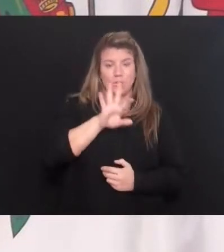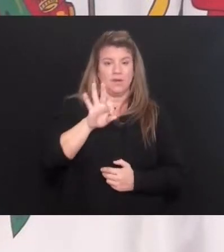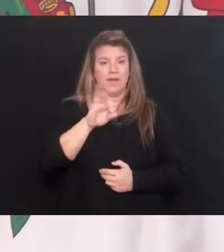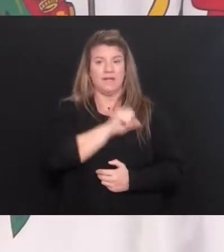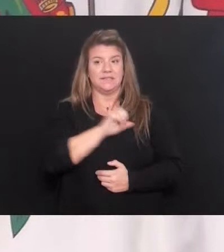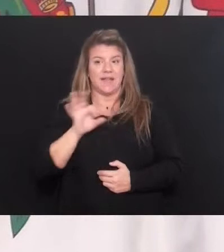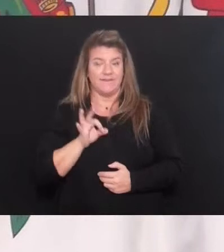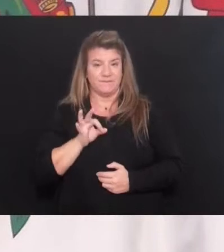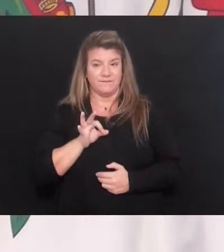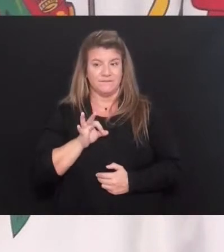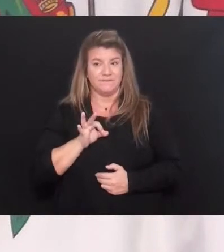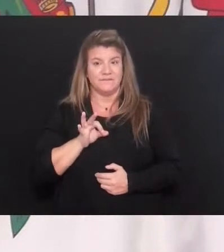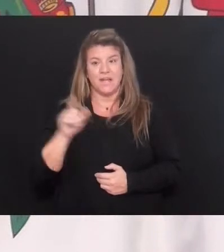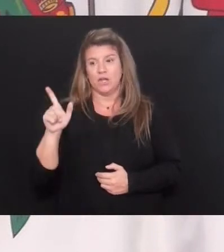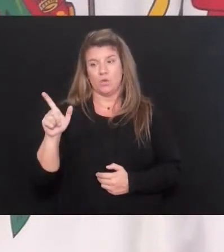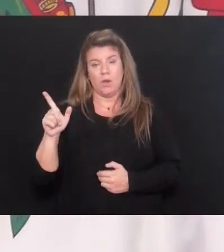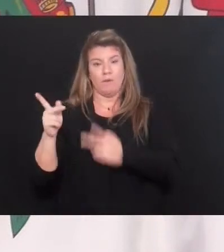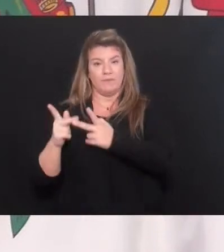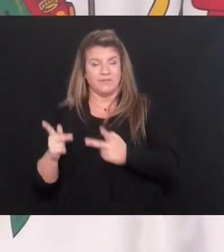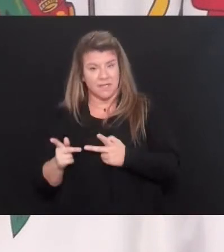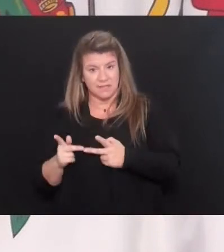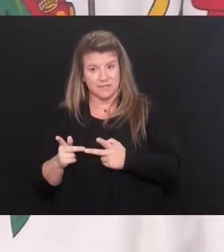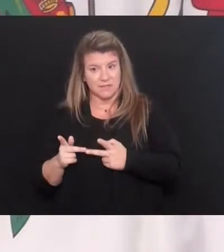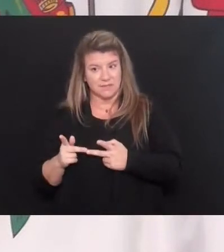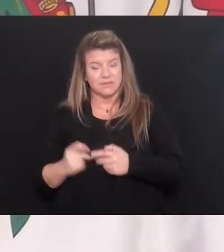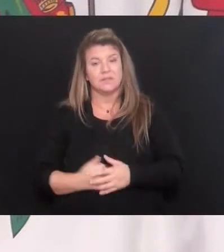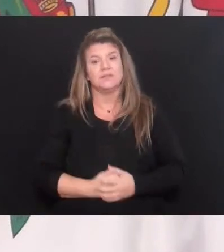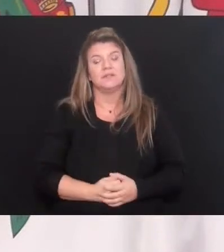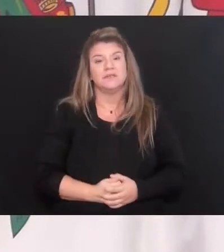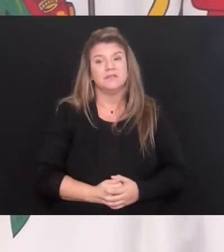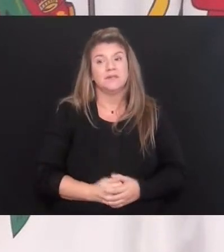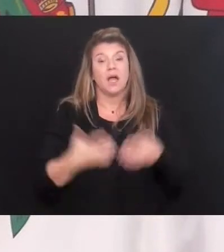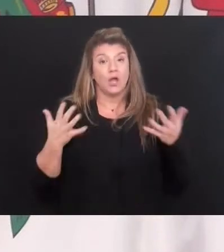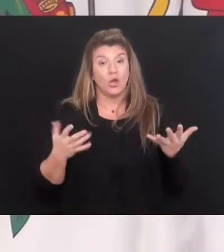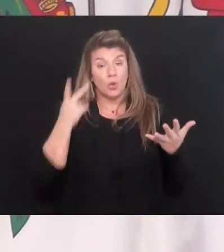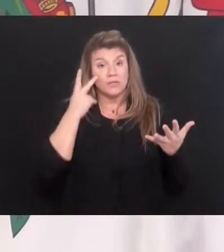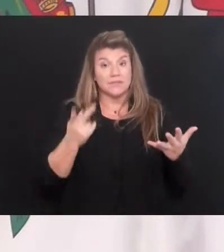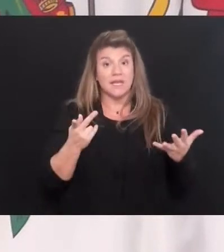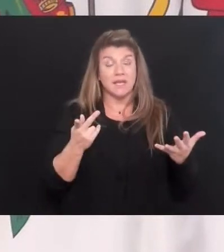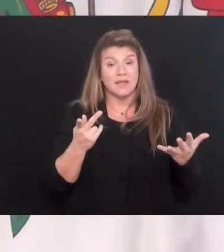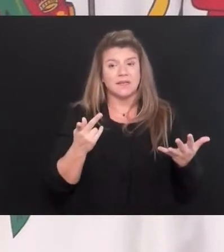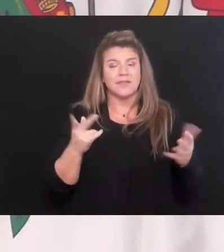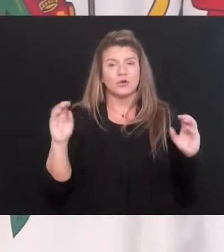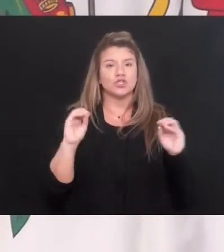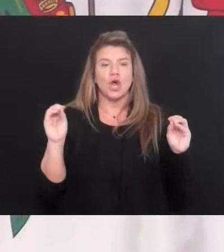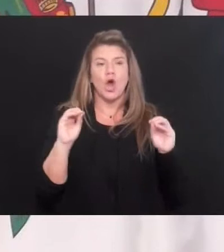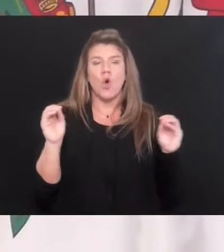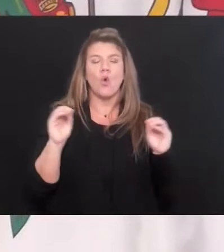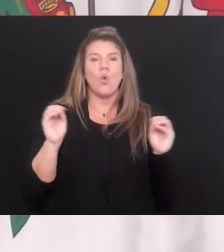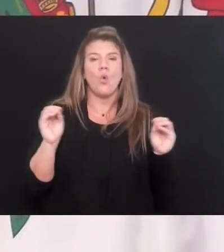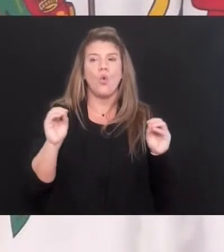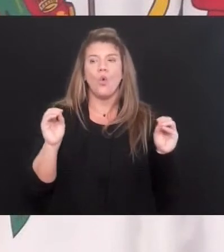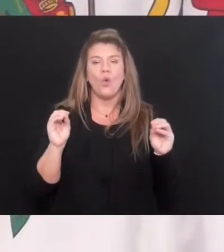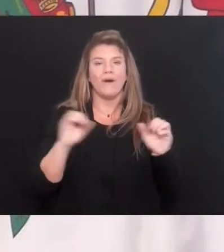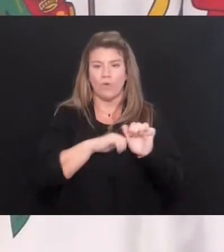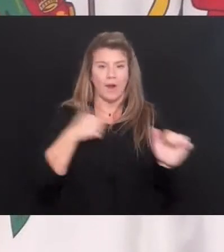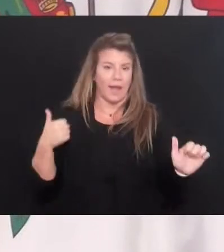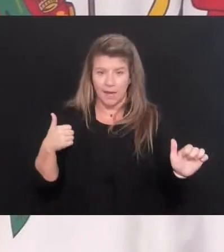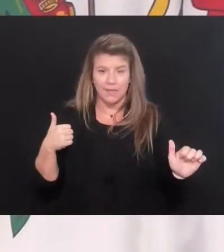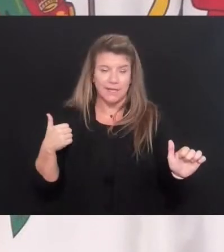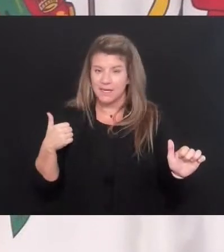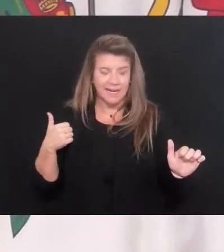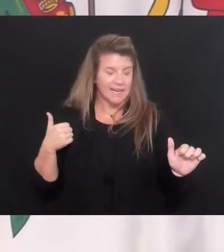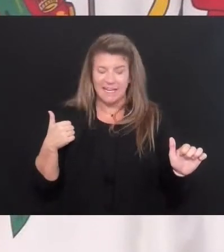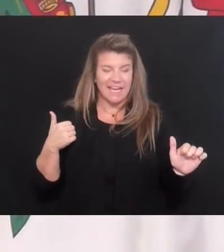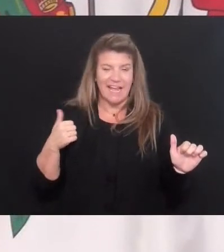staff cases in 21 facilities. You can see there's no getting away from it.